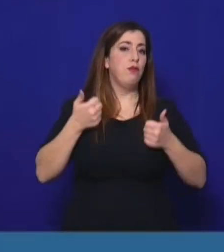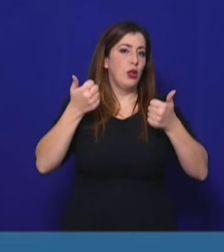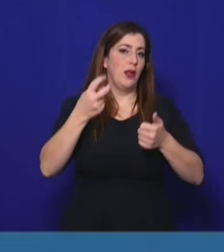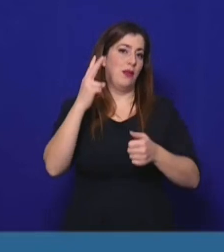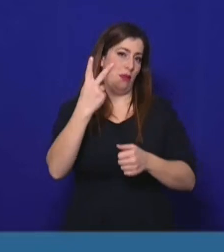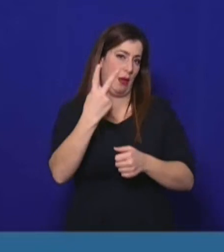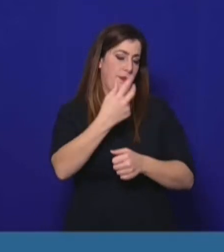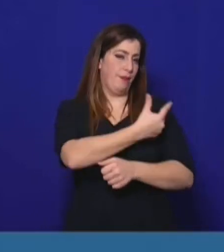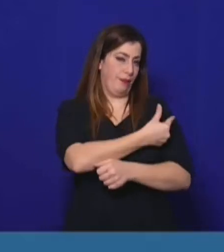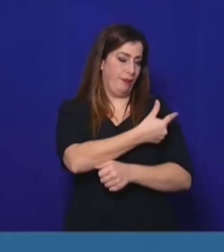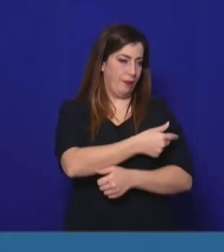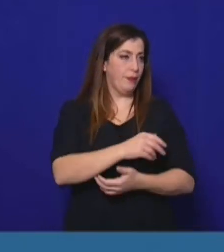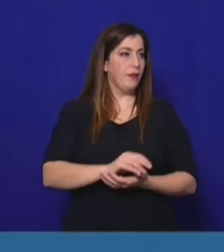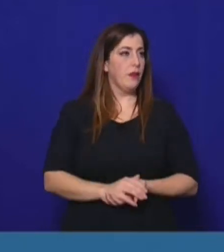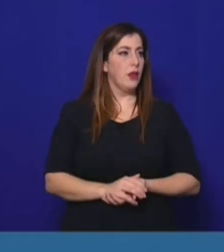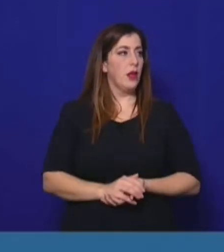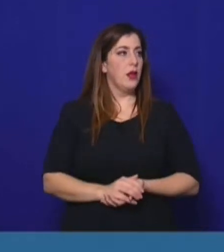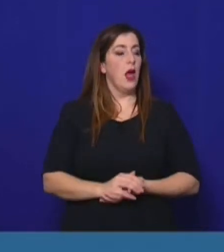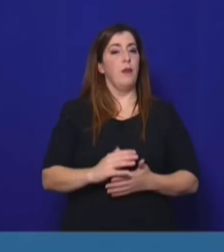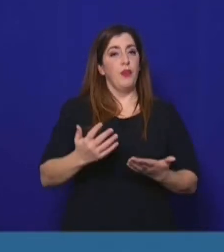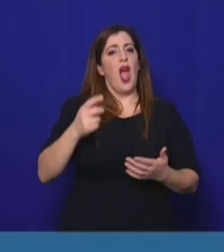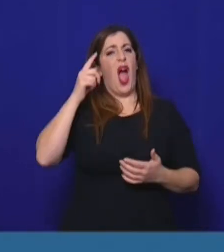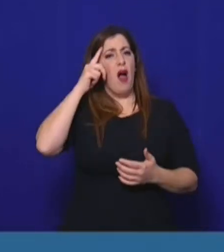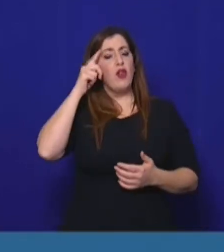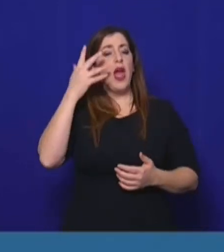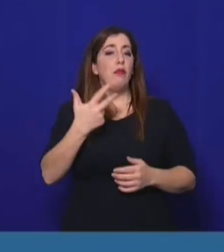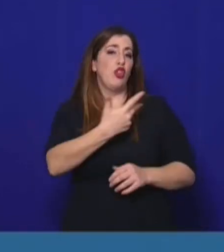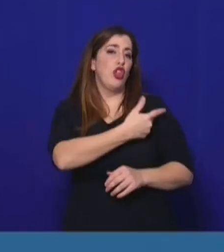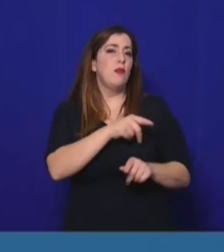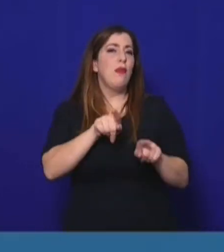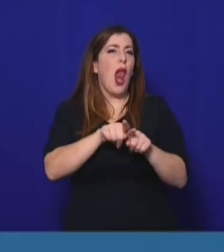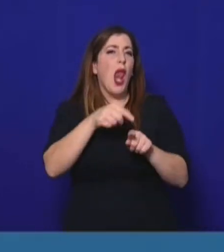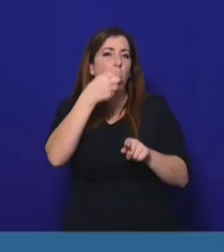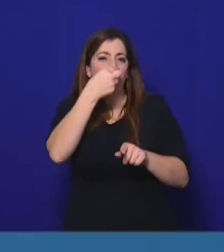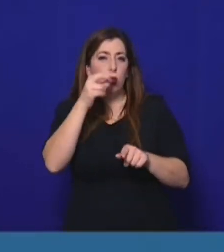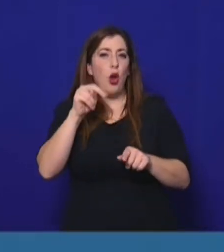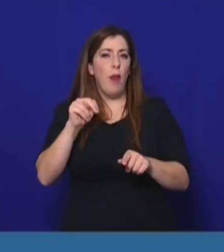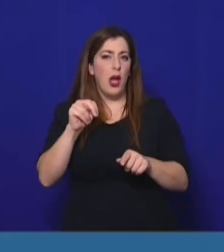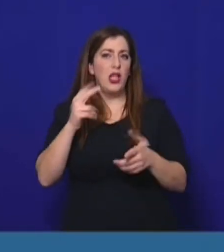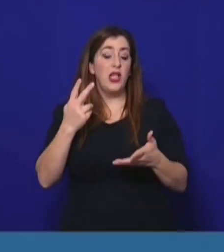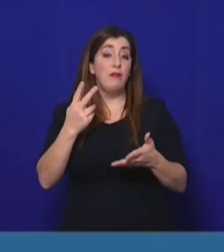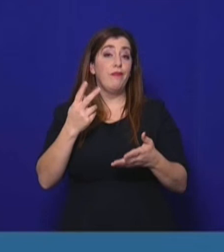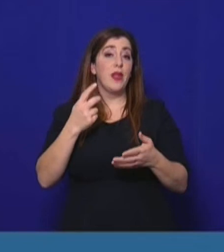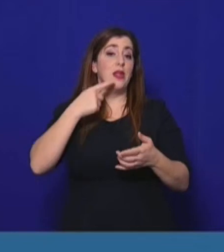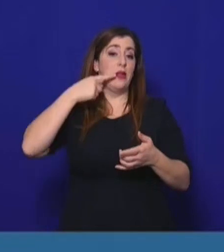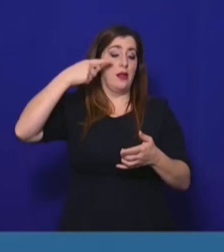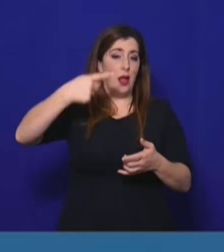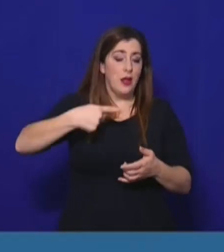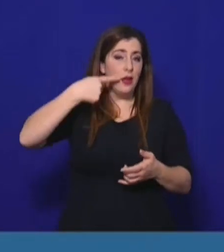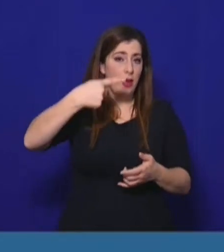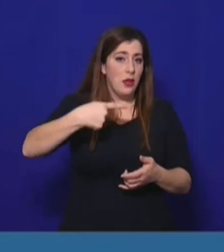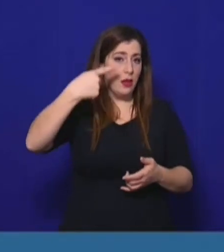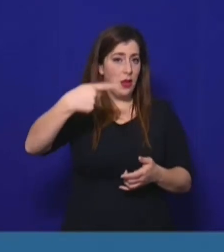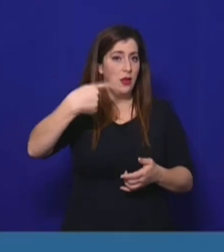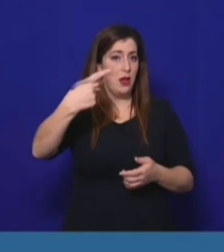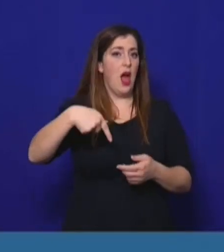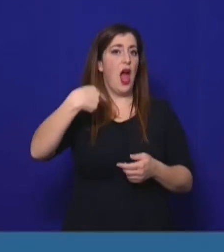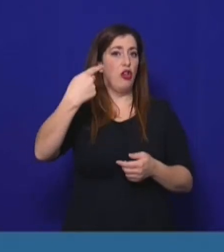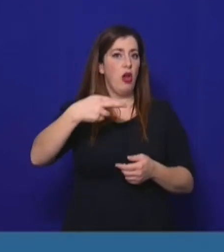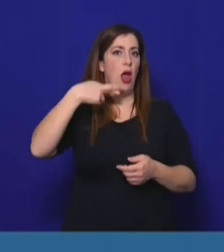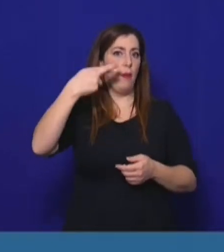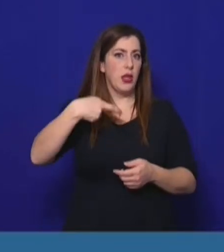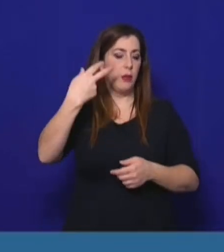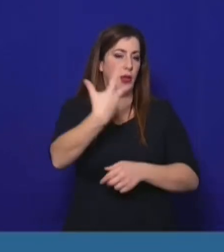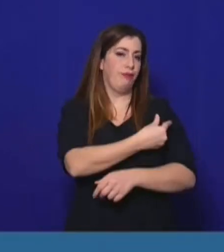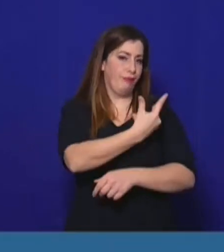pereżempju tal-influenza li inti ġieli jkollok tieħu terġa' vaccine oħra wara sena. Ġifieri jekk ikun dak il-każ allura mbagħad